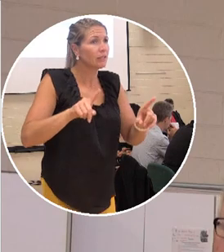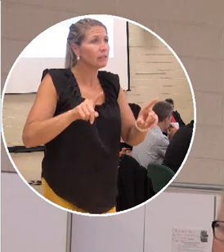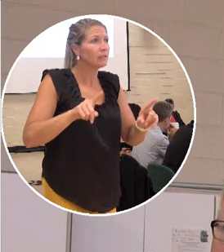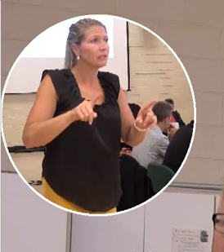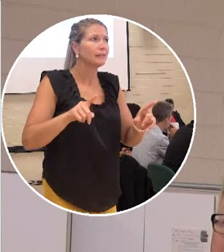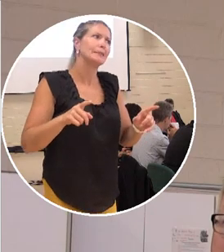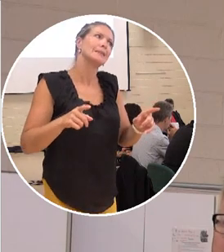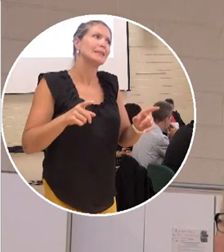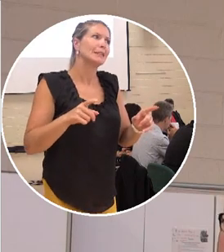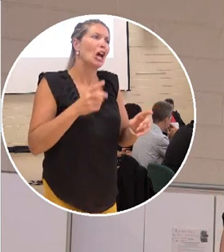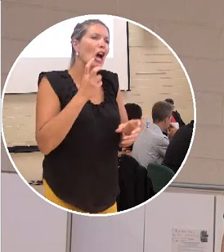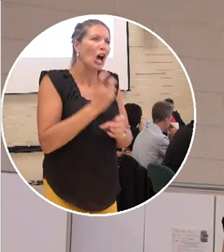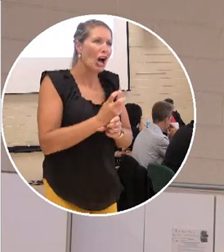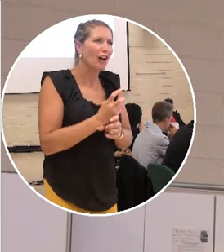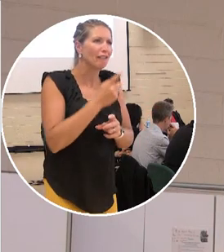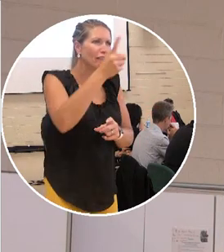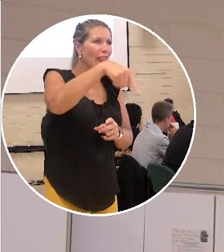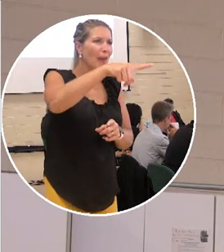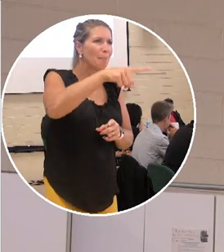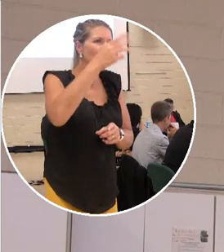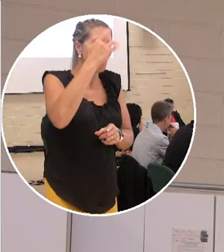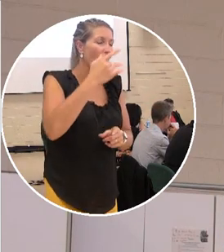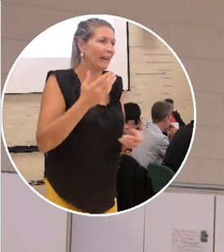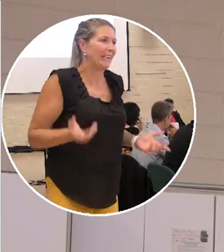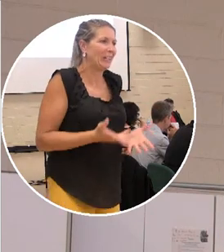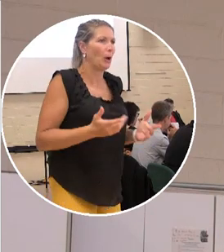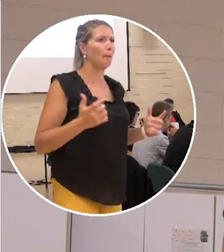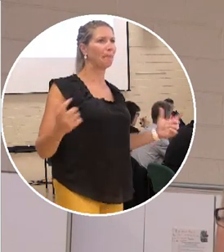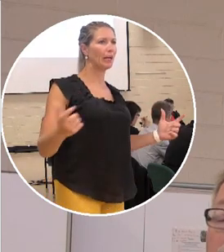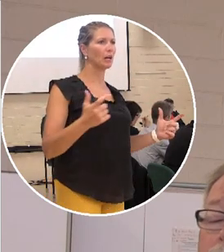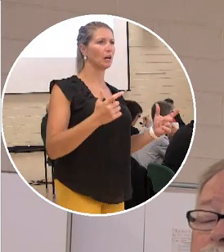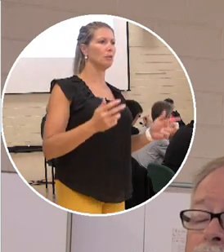here and not be able to be part of the community